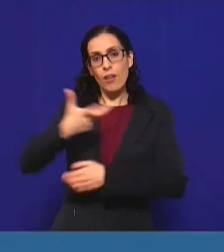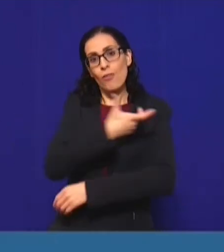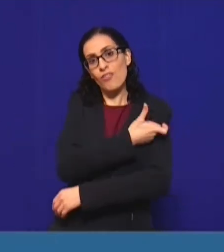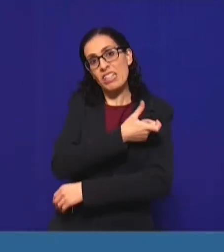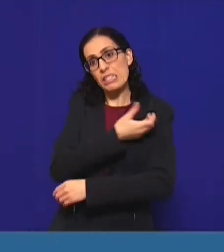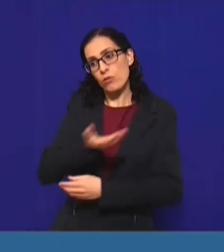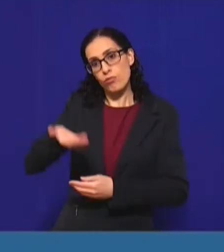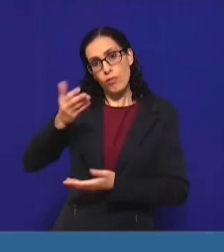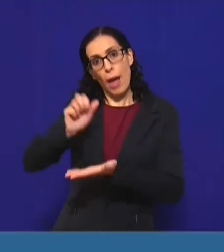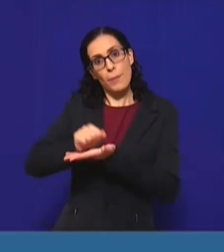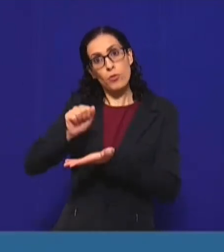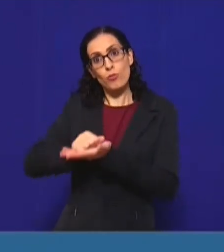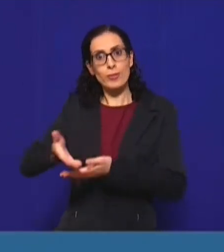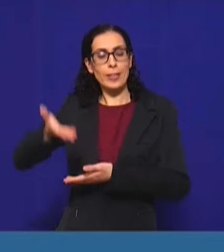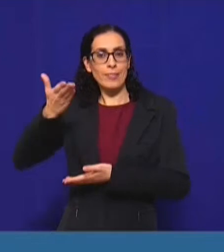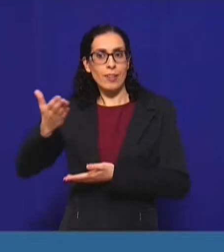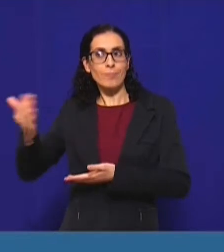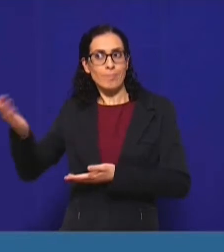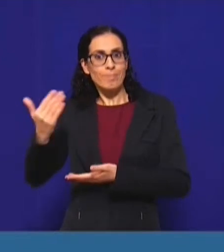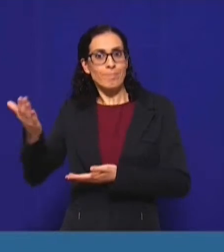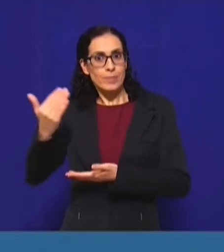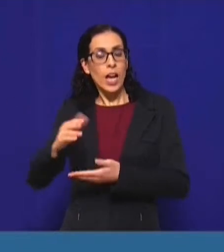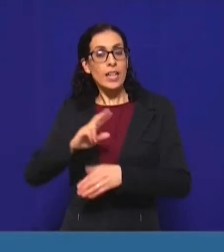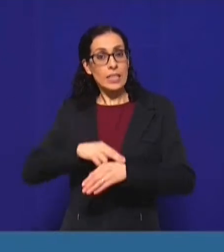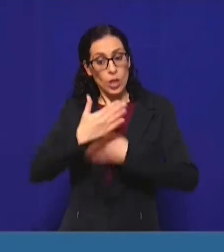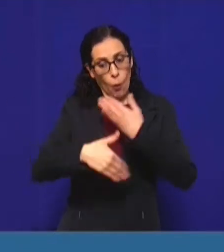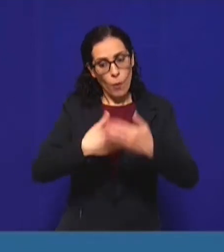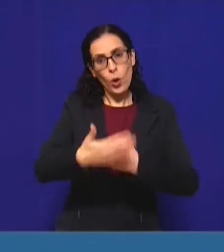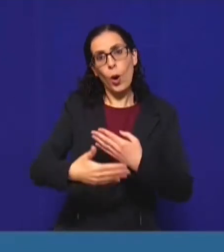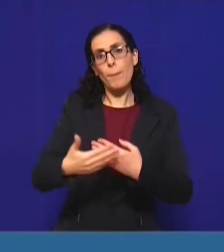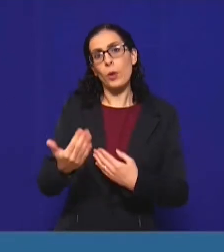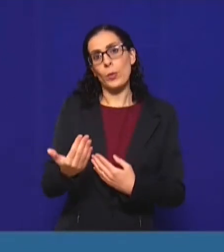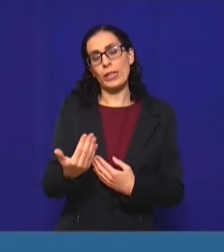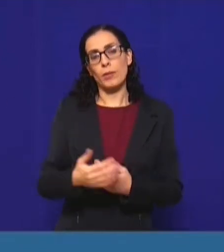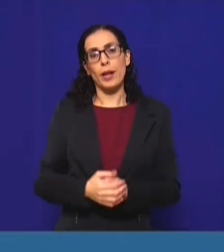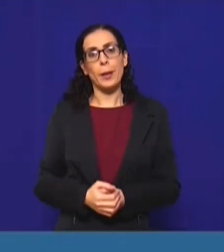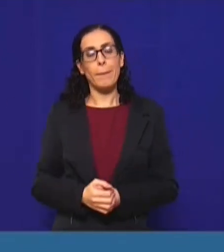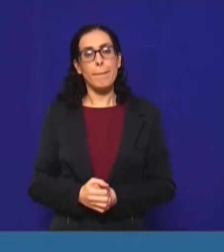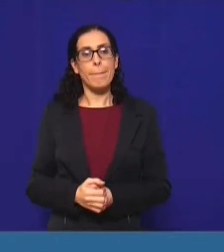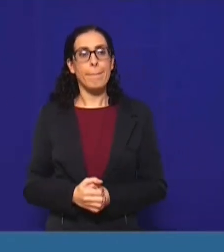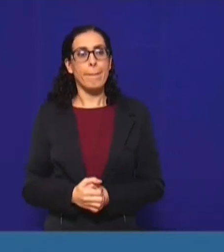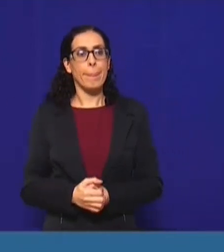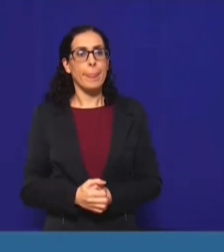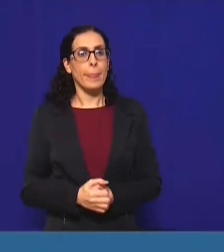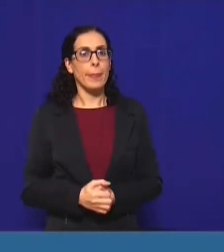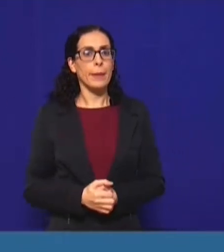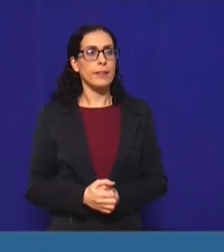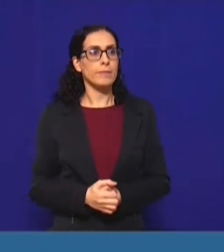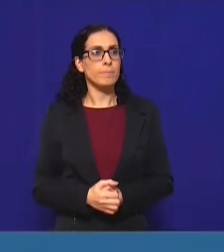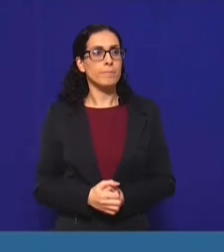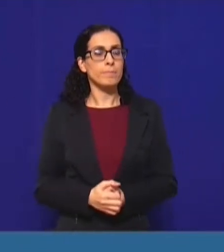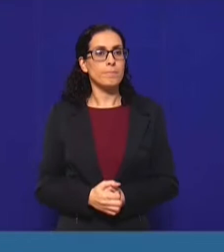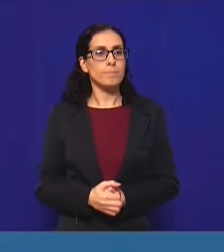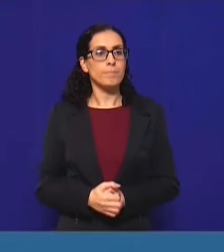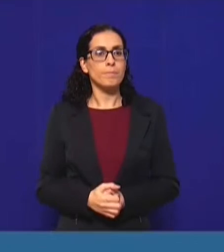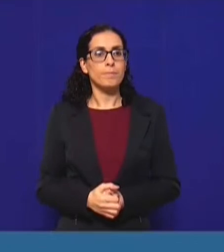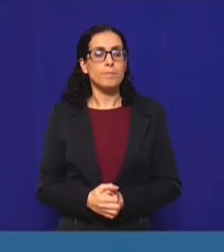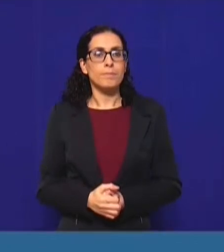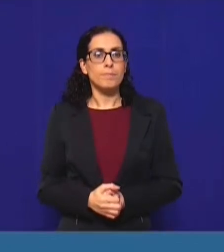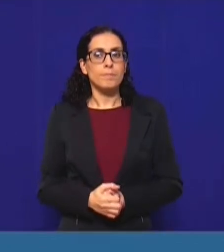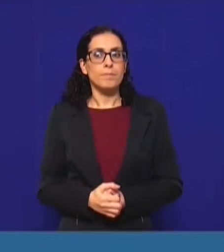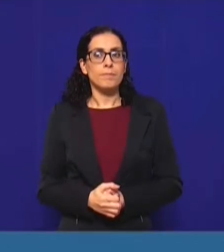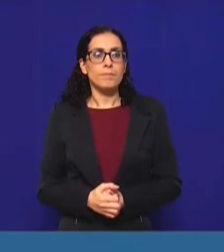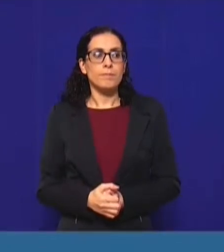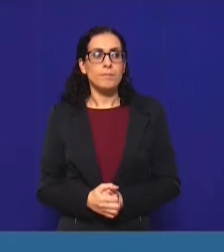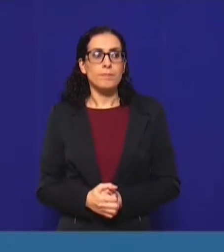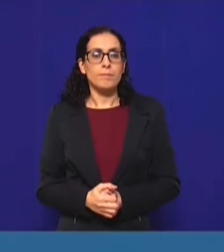jiġu approvati, allura inti ir-rollout iżjed ikun jista' jsir malajr.